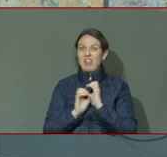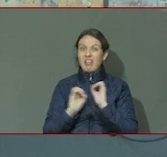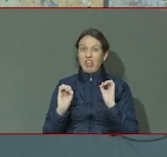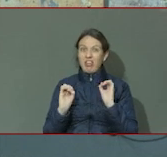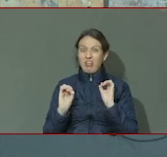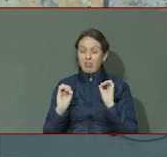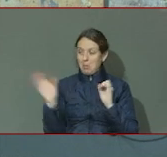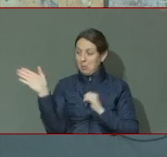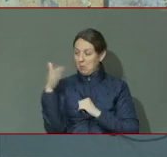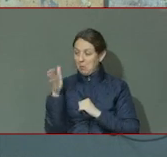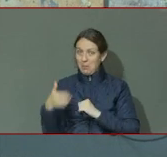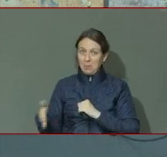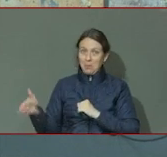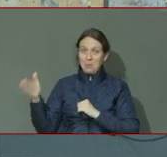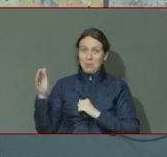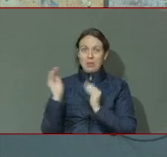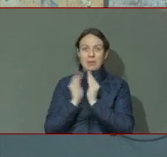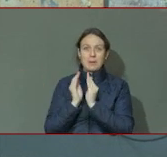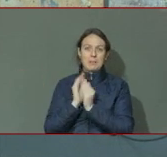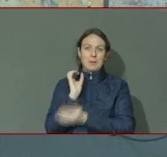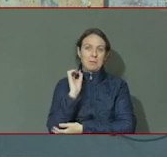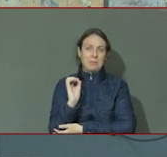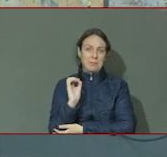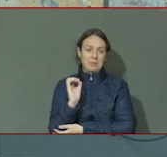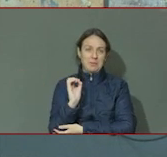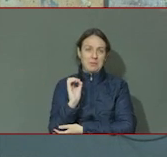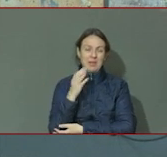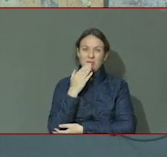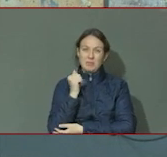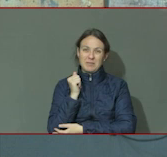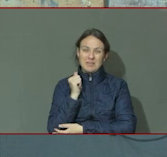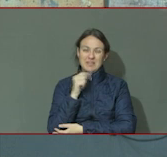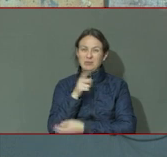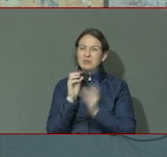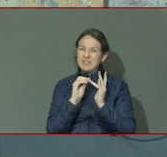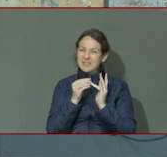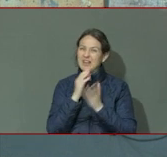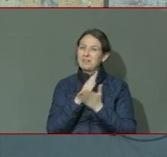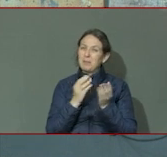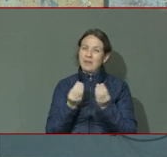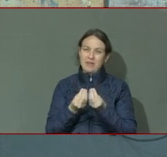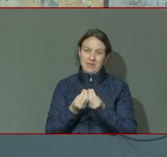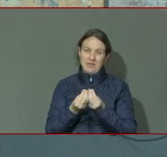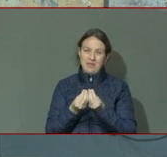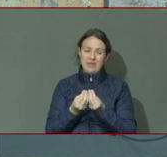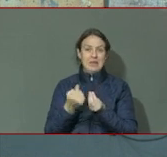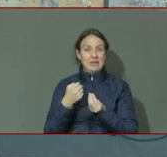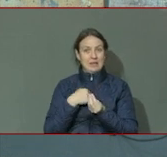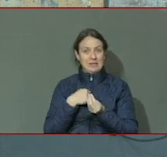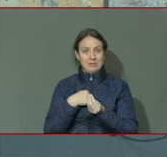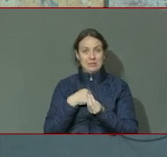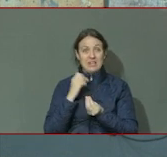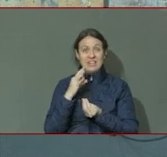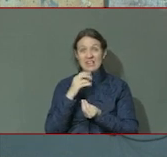I can't give you anything. So please don't leave us open spaces, because then I must draw you open